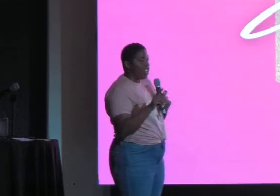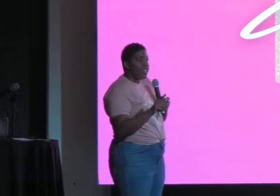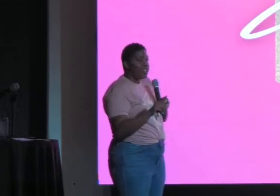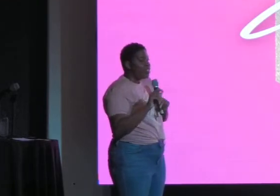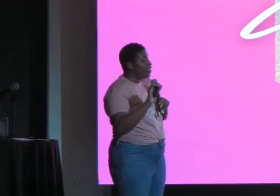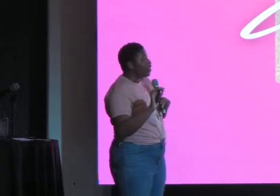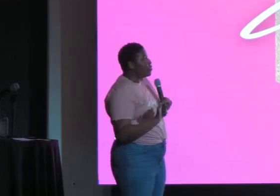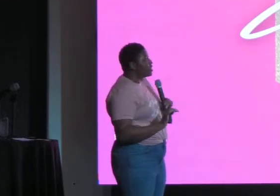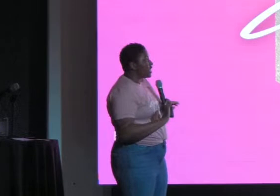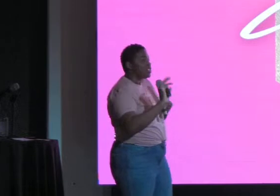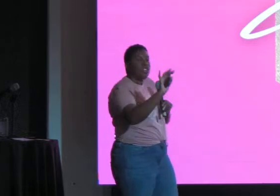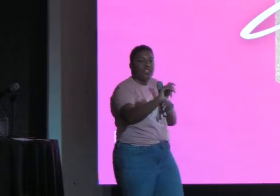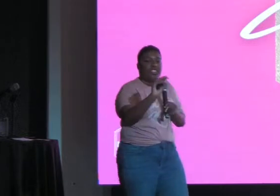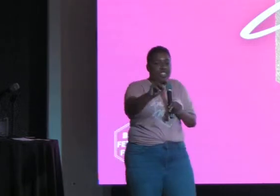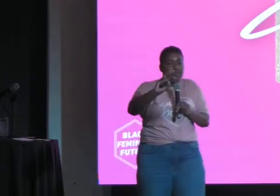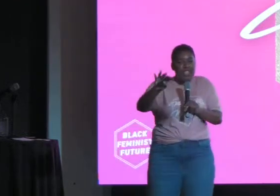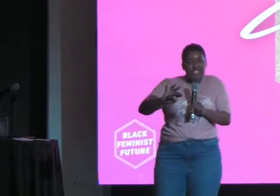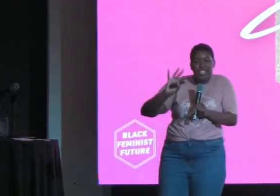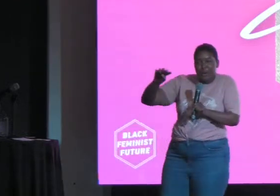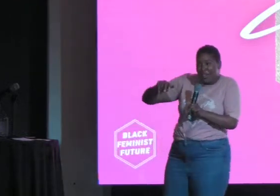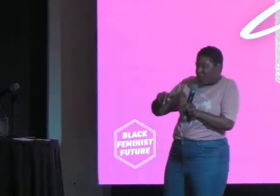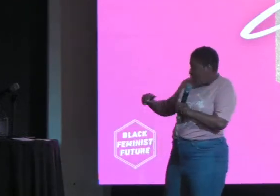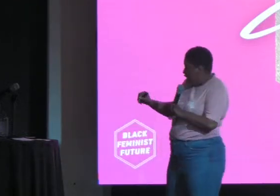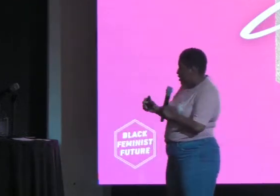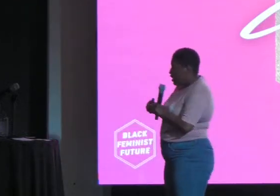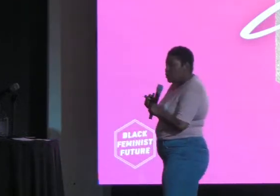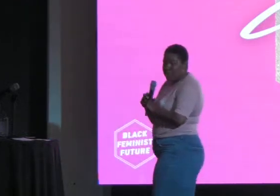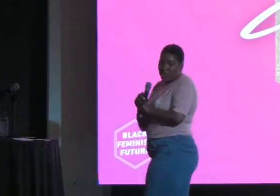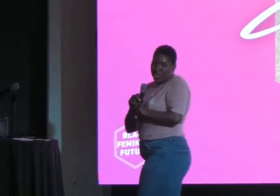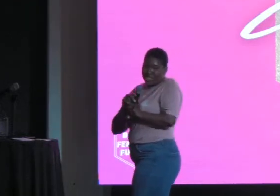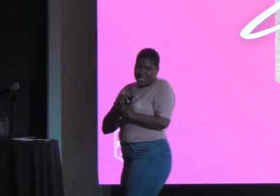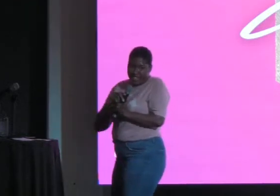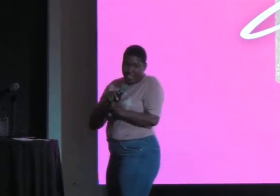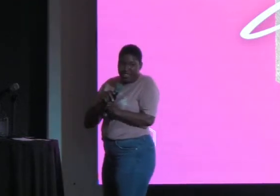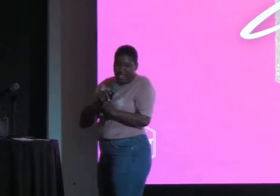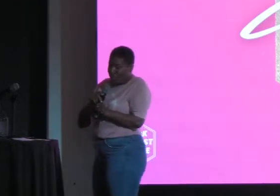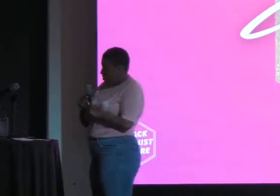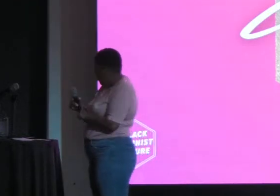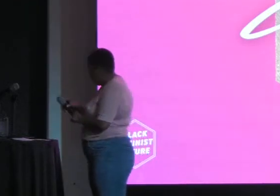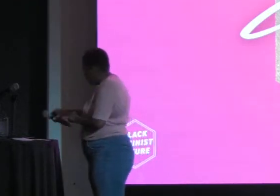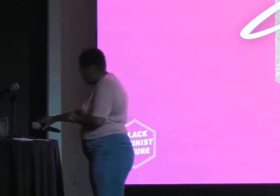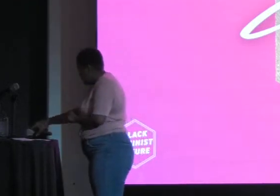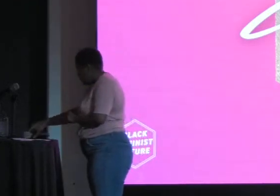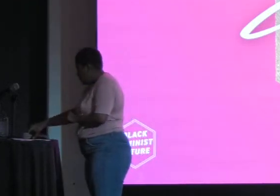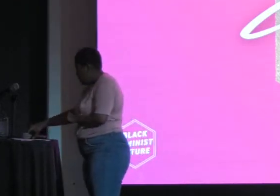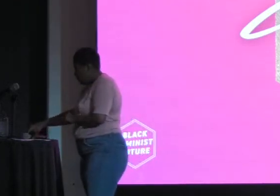Well, y'all got 30 more seconds, so y'all keep eating, keep having fun, and we'll get started in just a second. Thank y'all.